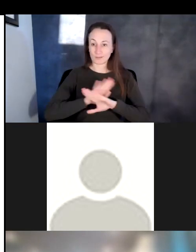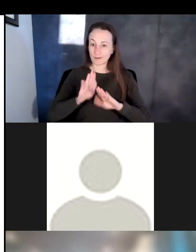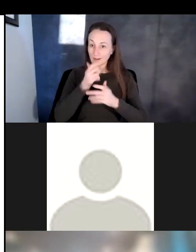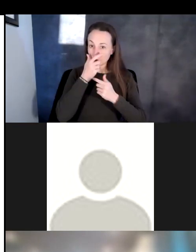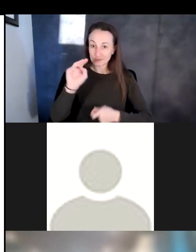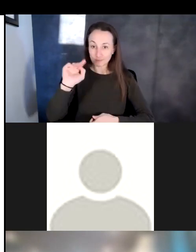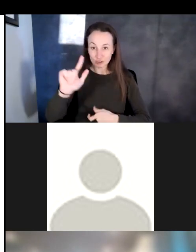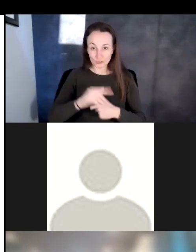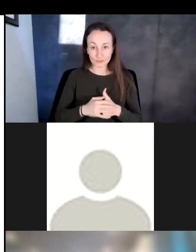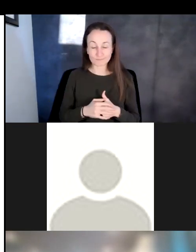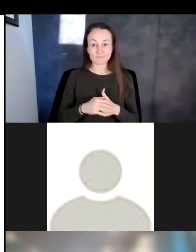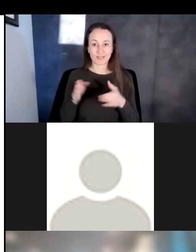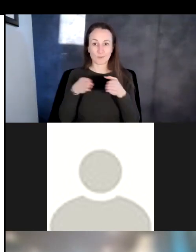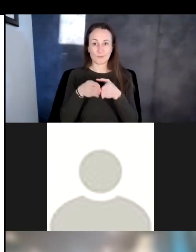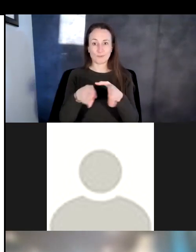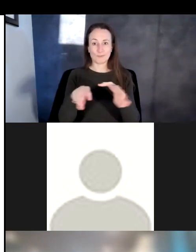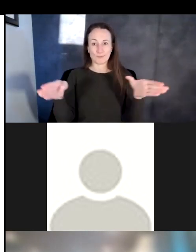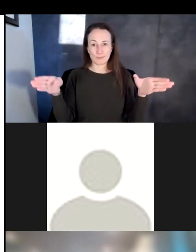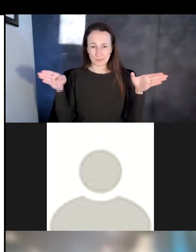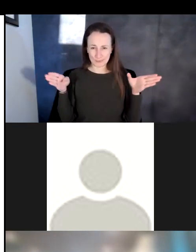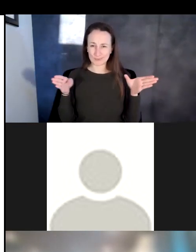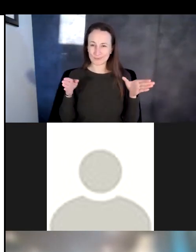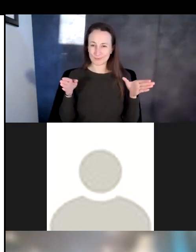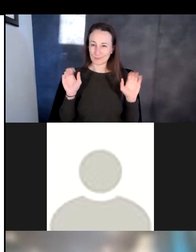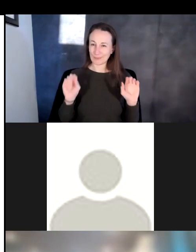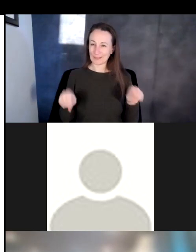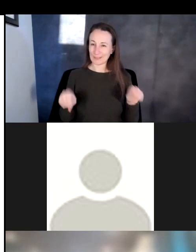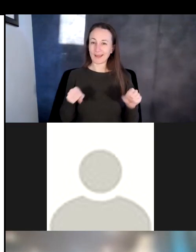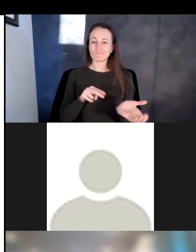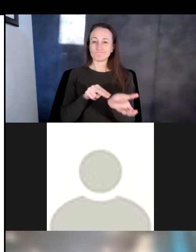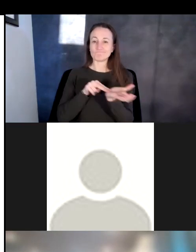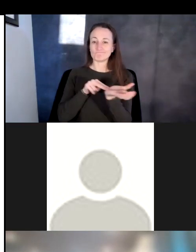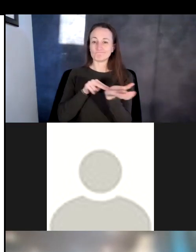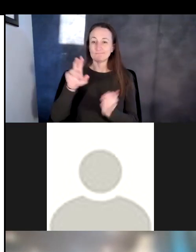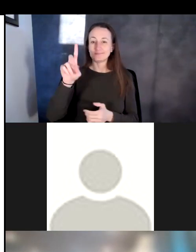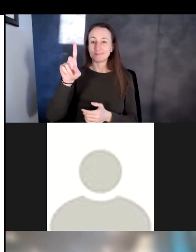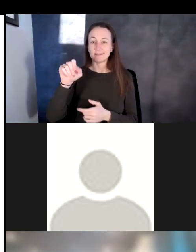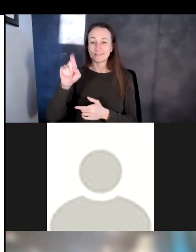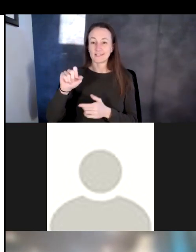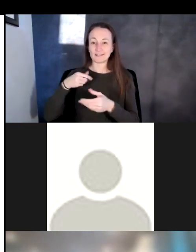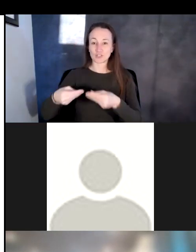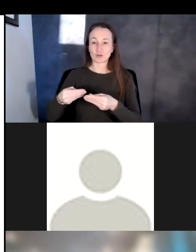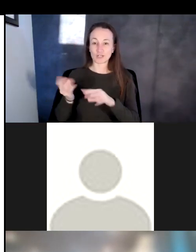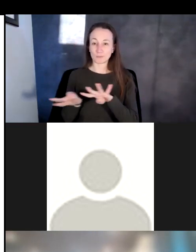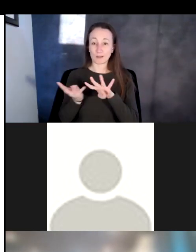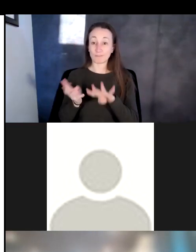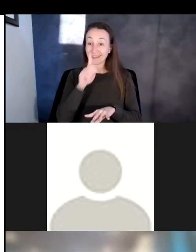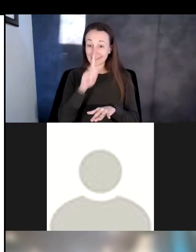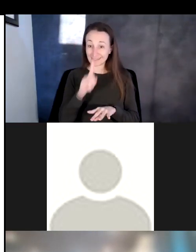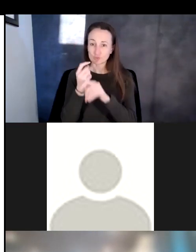learning. And with widespread adoption, we can kind of tap into that data generation pipeline that is traditional directed